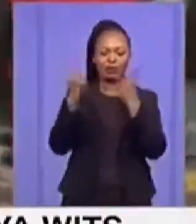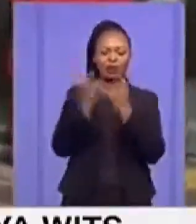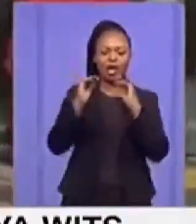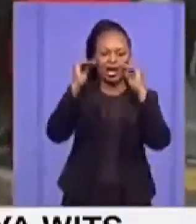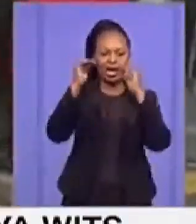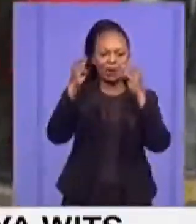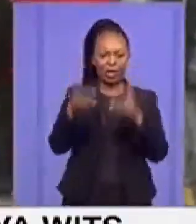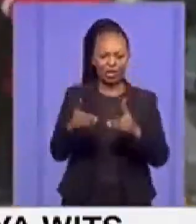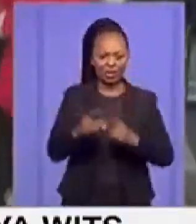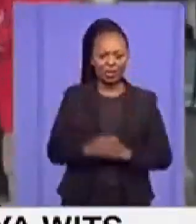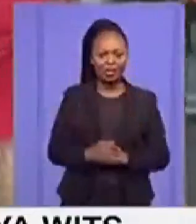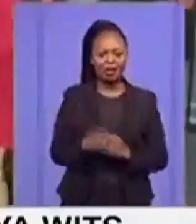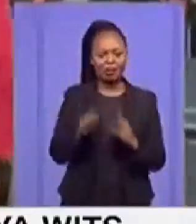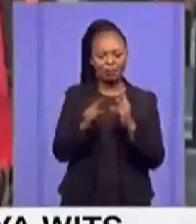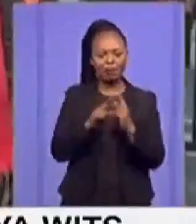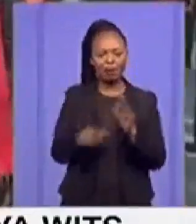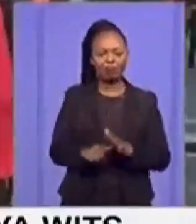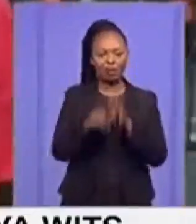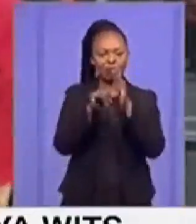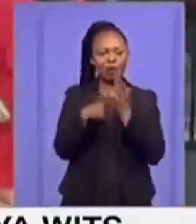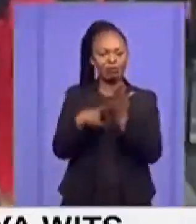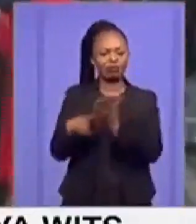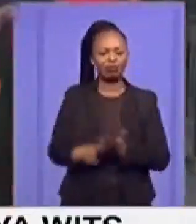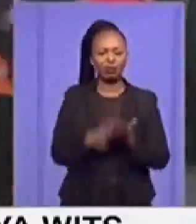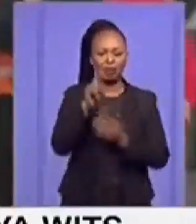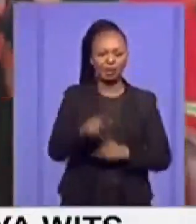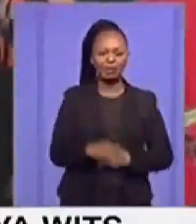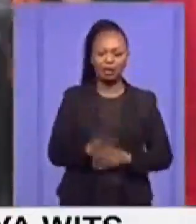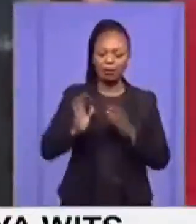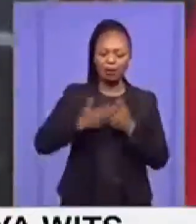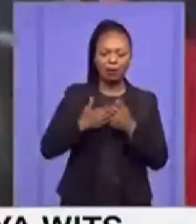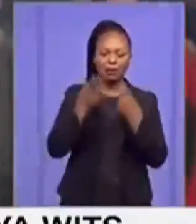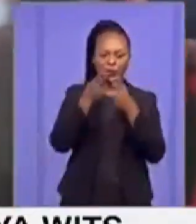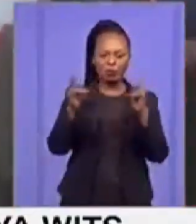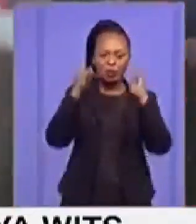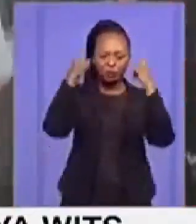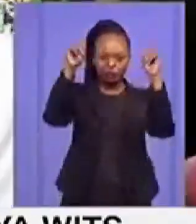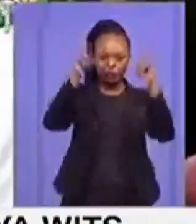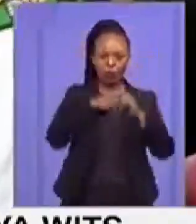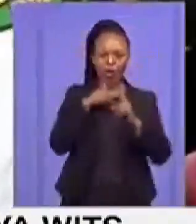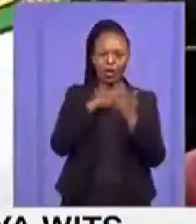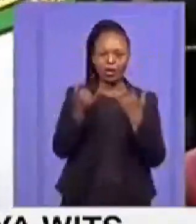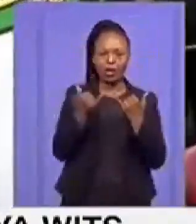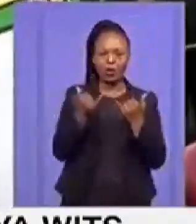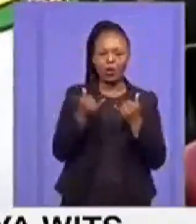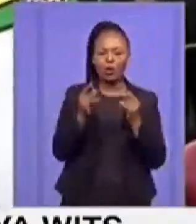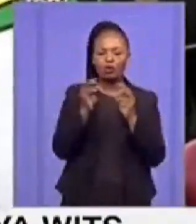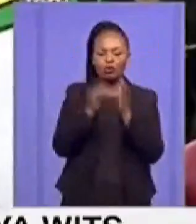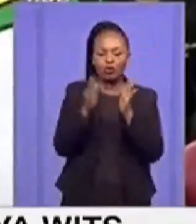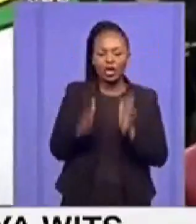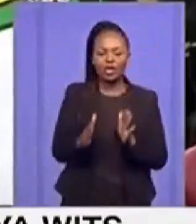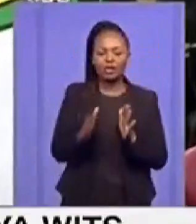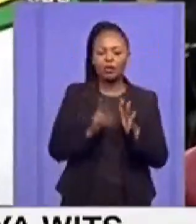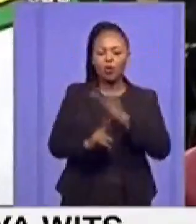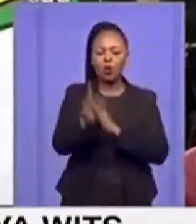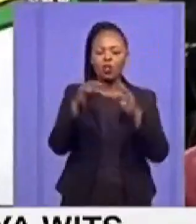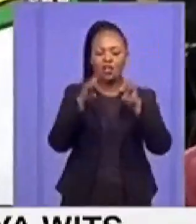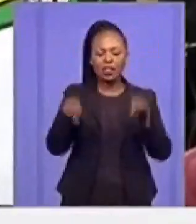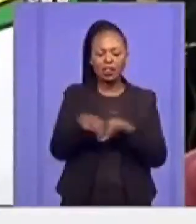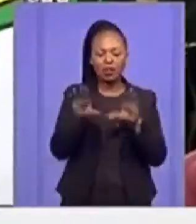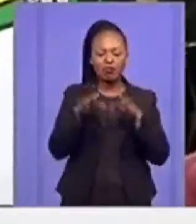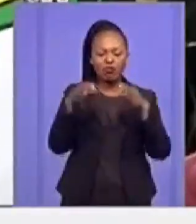Higher Education. We've closed down this university precisely because our students are going to classrooms with empty stomachs. We're currently